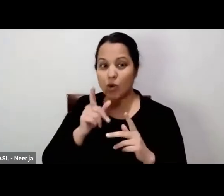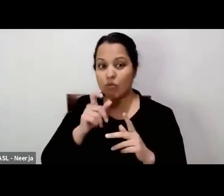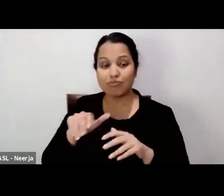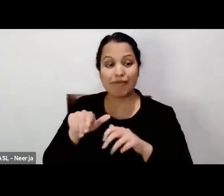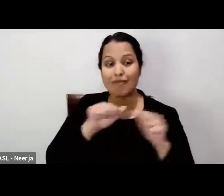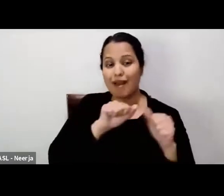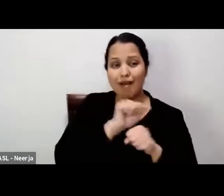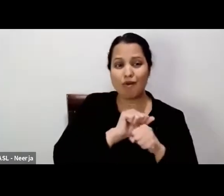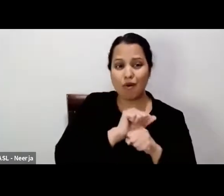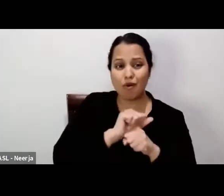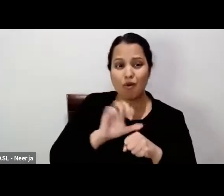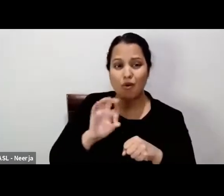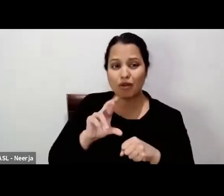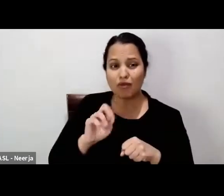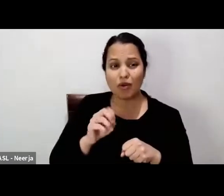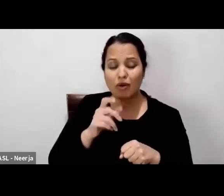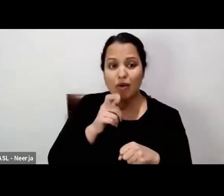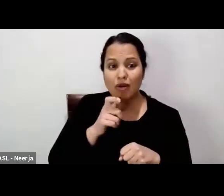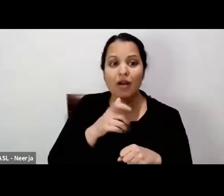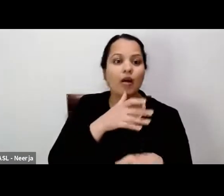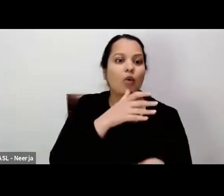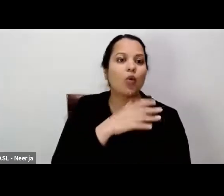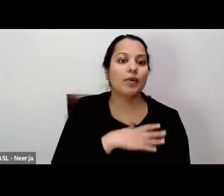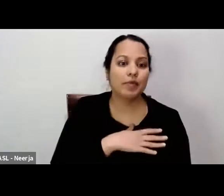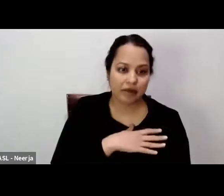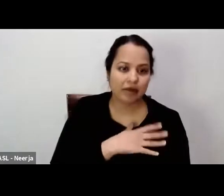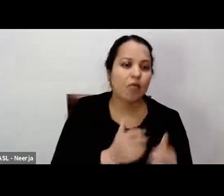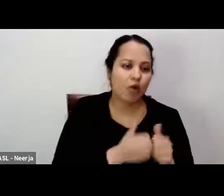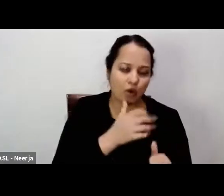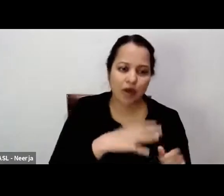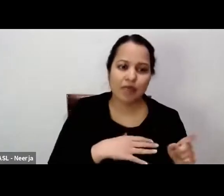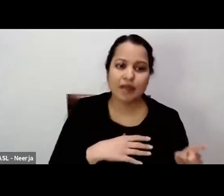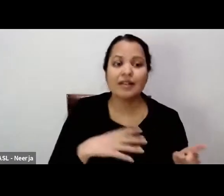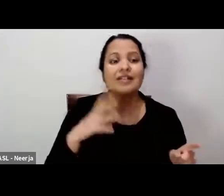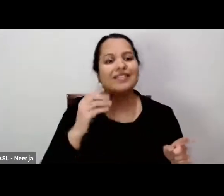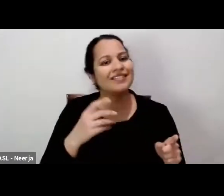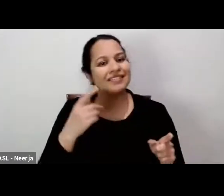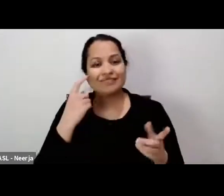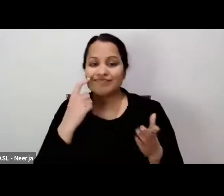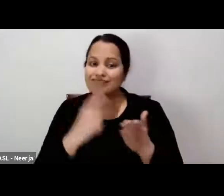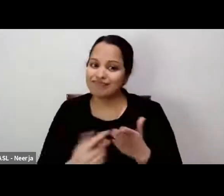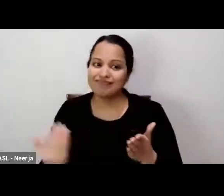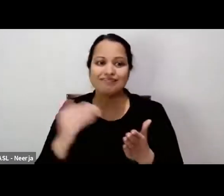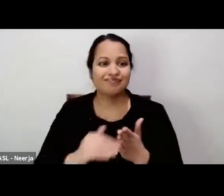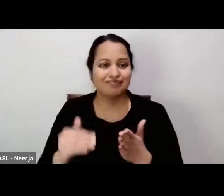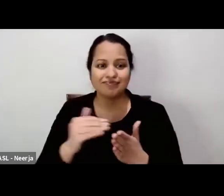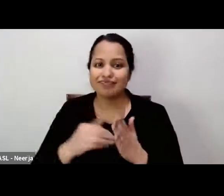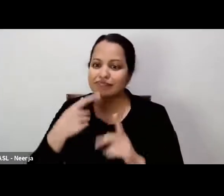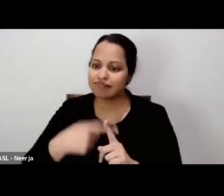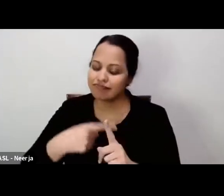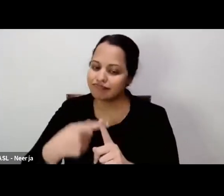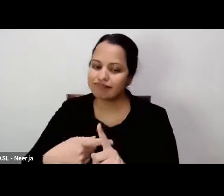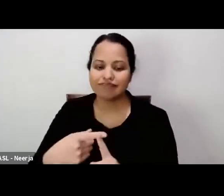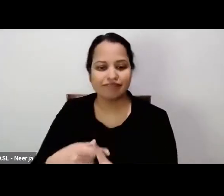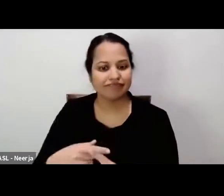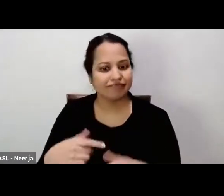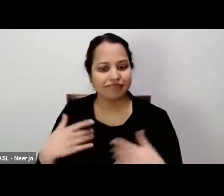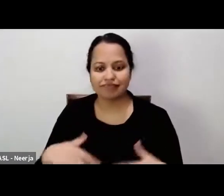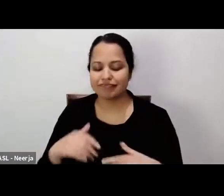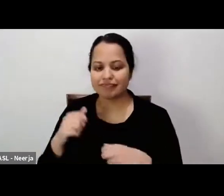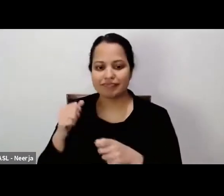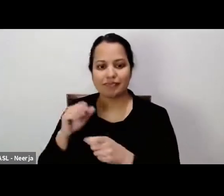we've already seen this impact. We've seen it month after month after month now. And we've seen the impact of